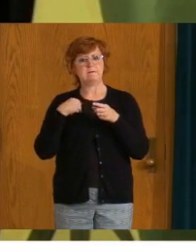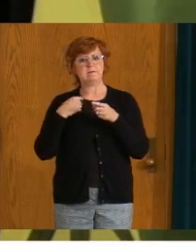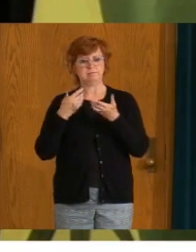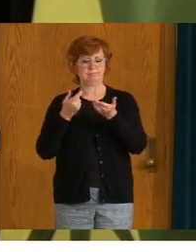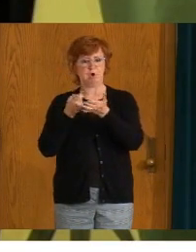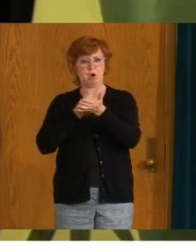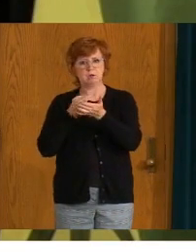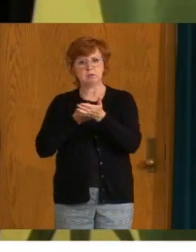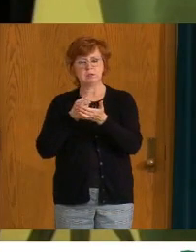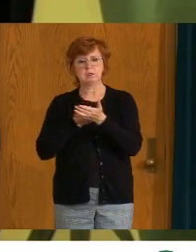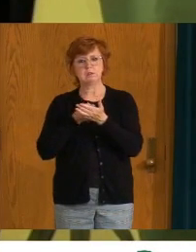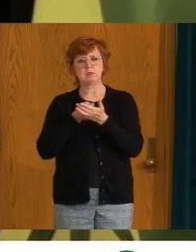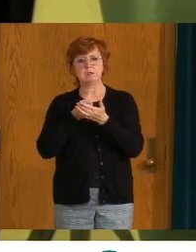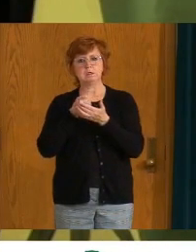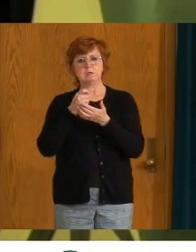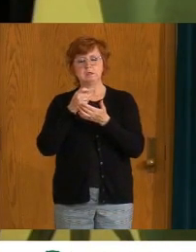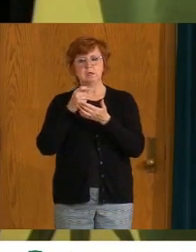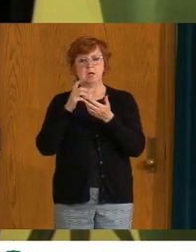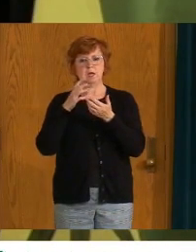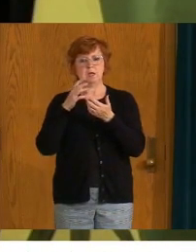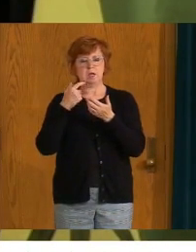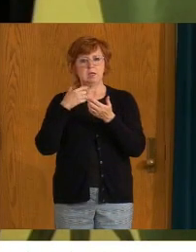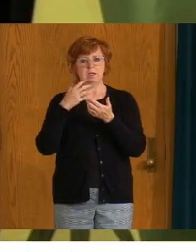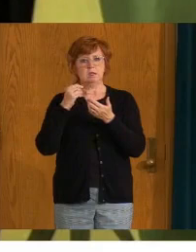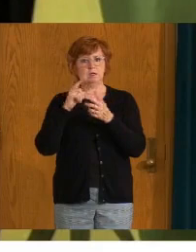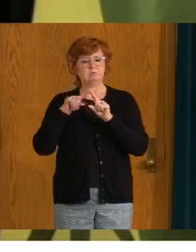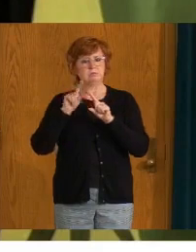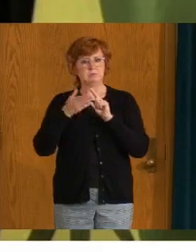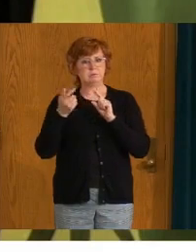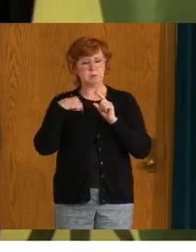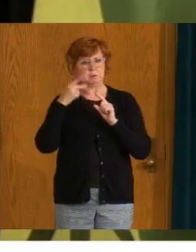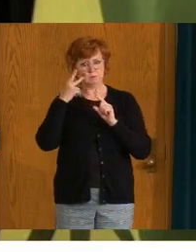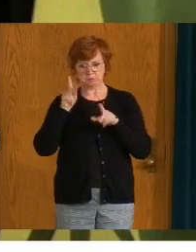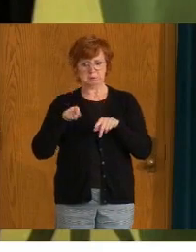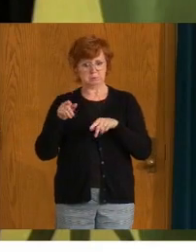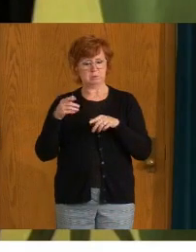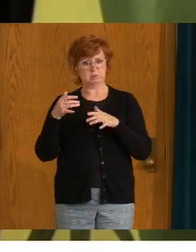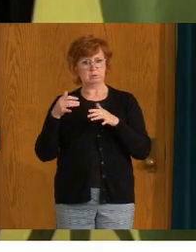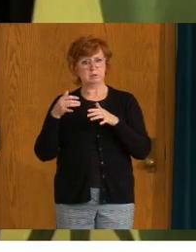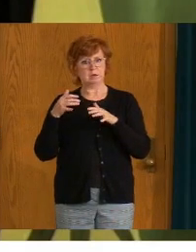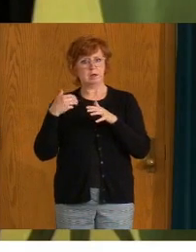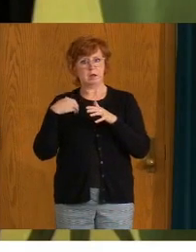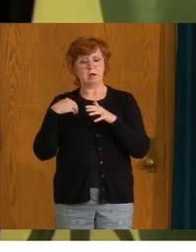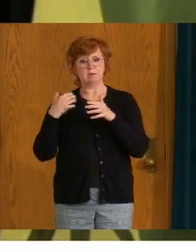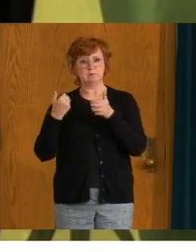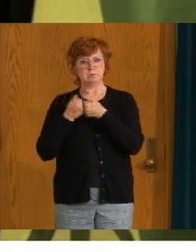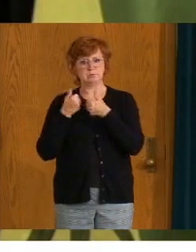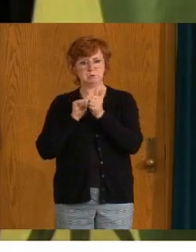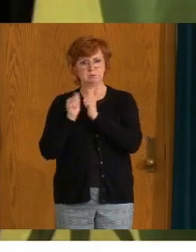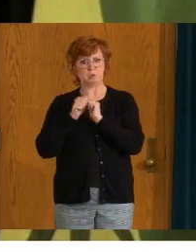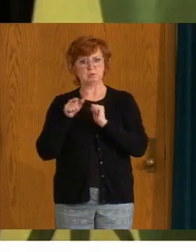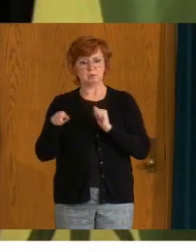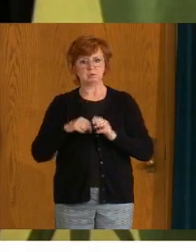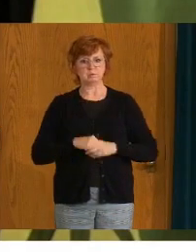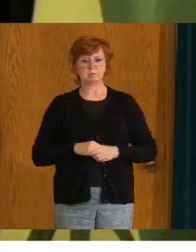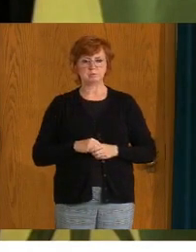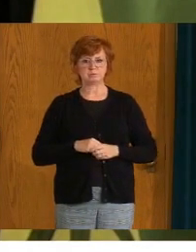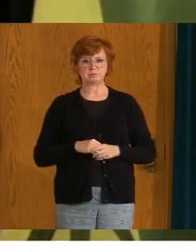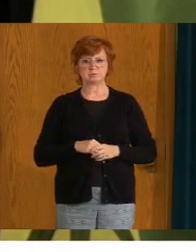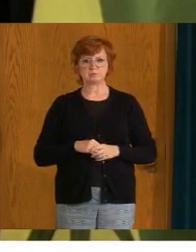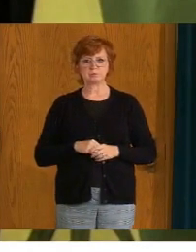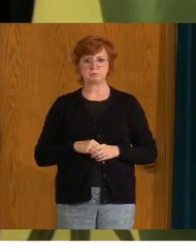And we most certainly have made every effort to to provide vaccines to Saskatchewan people so that they can